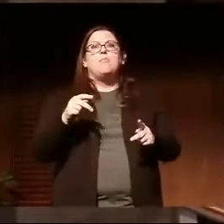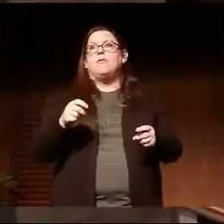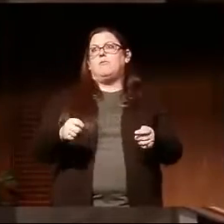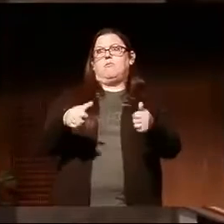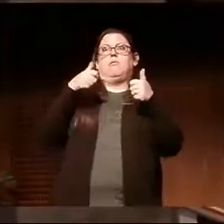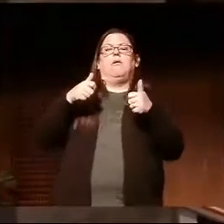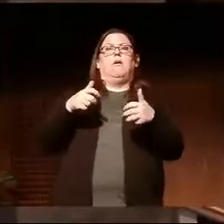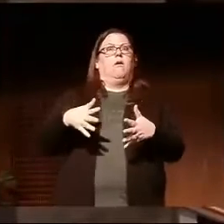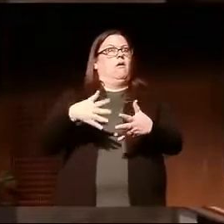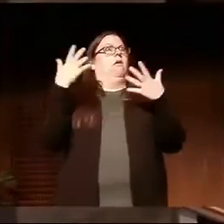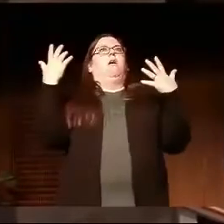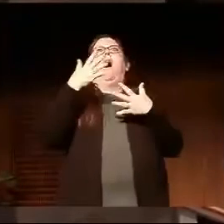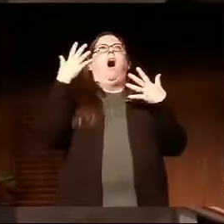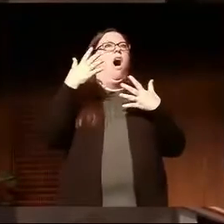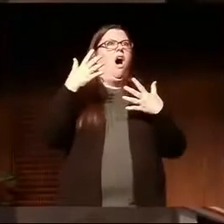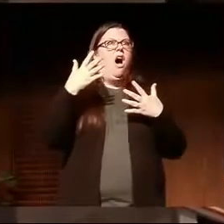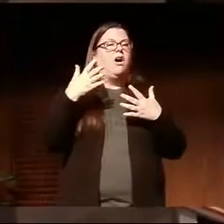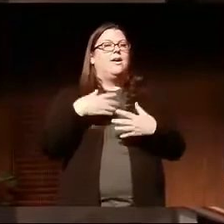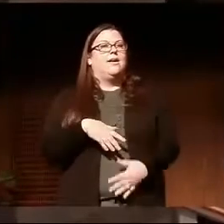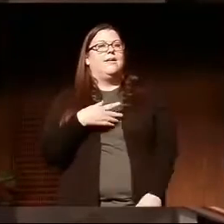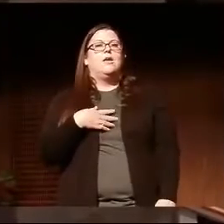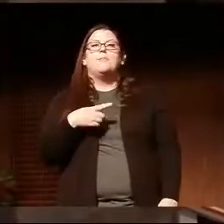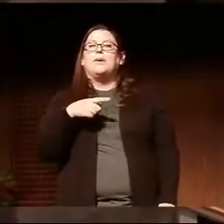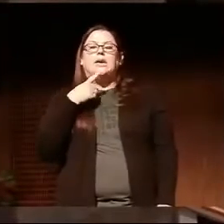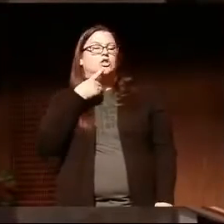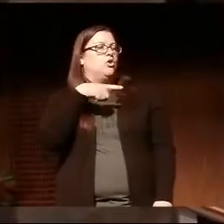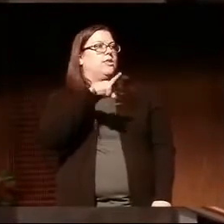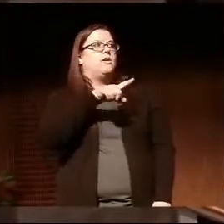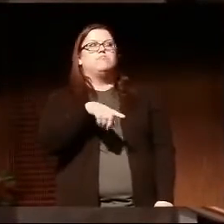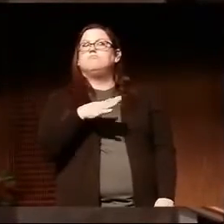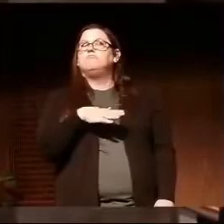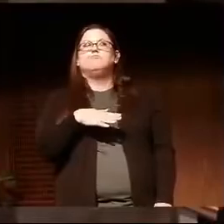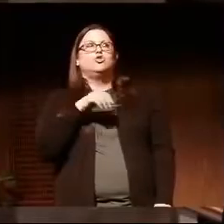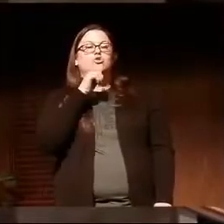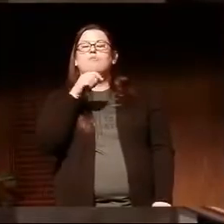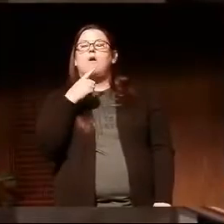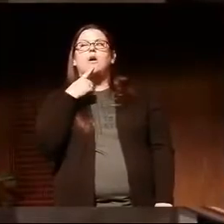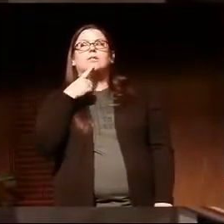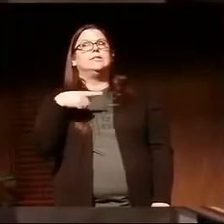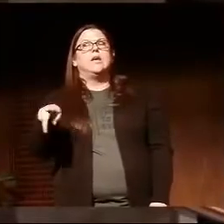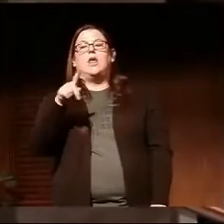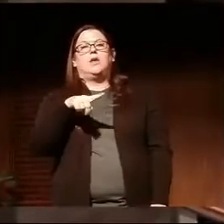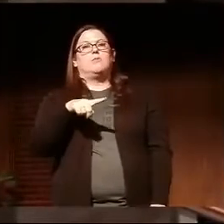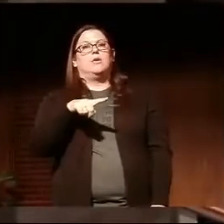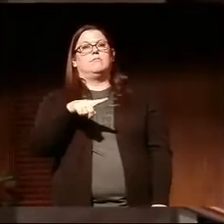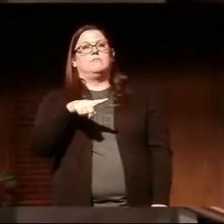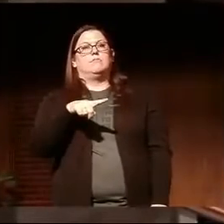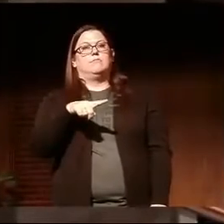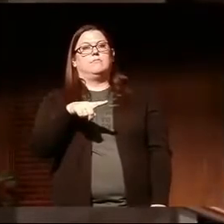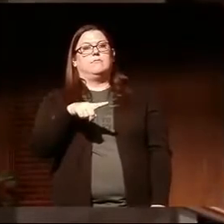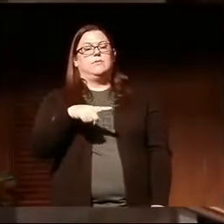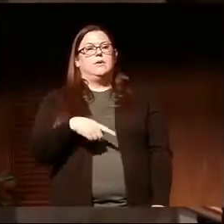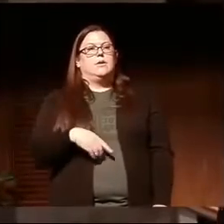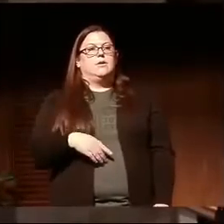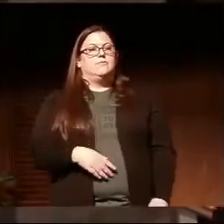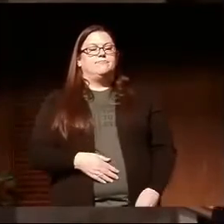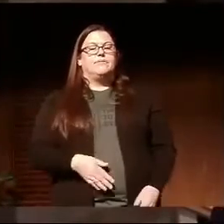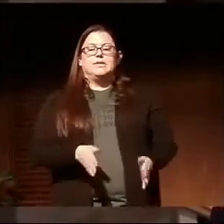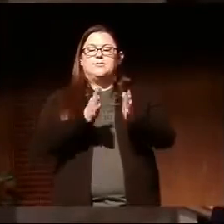he strictly charged them that no one should know this and told them to give her something to eat. Let us